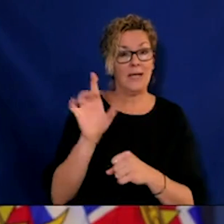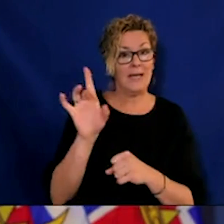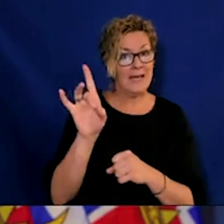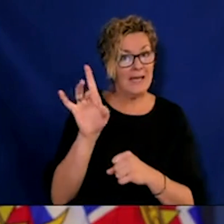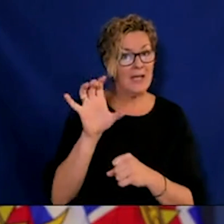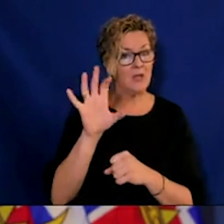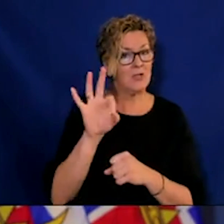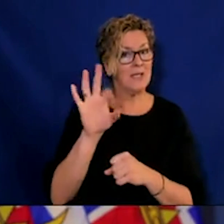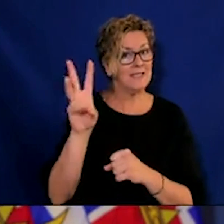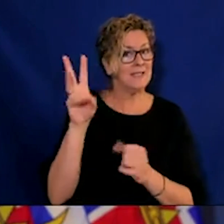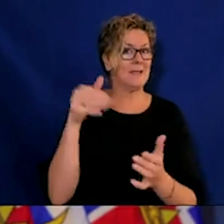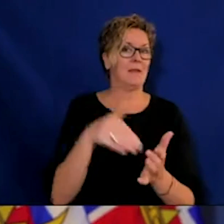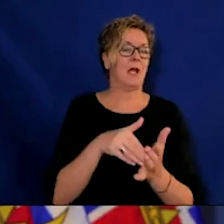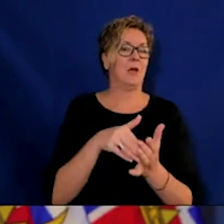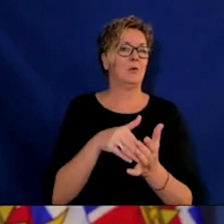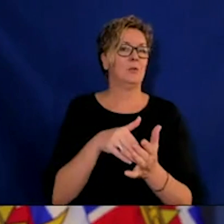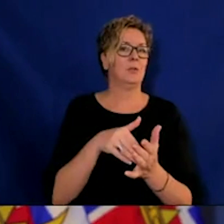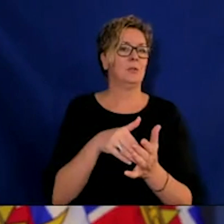was